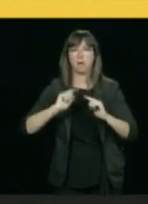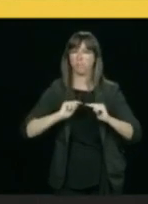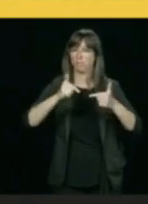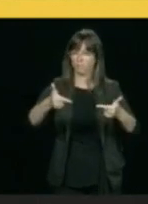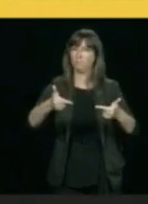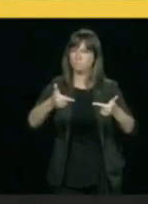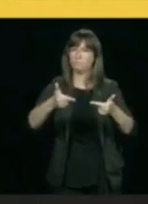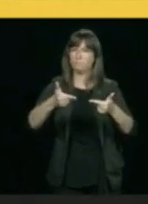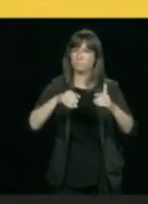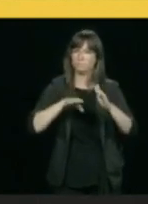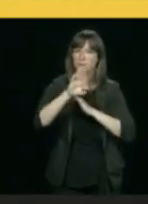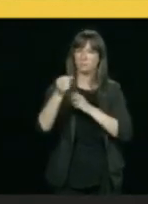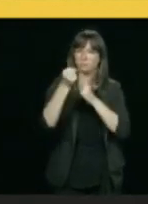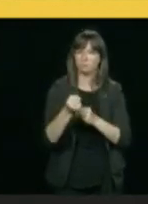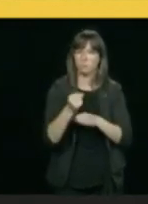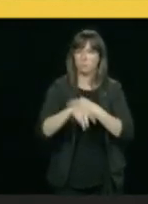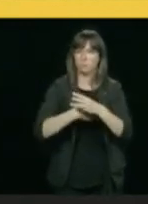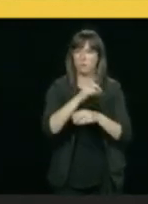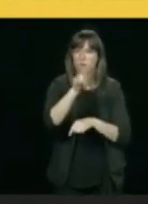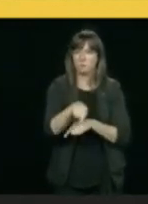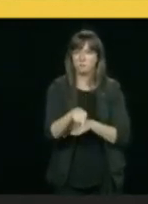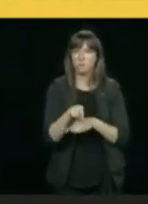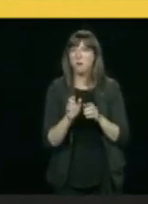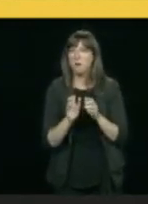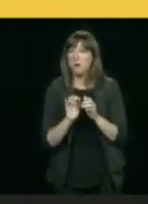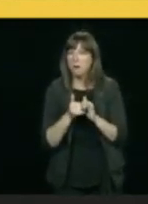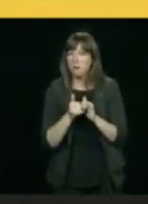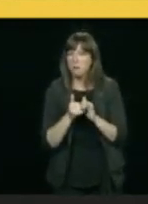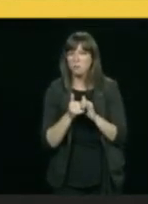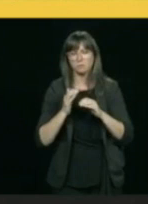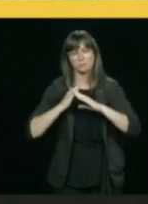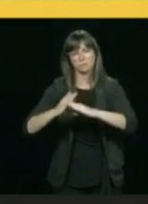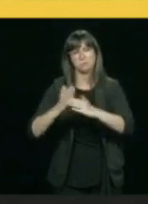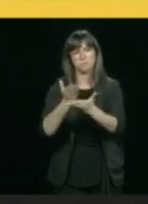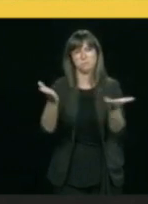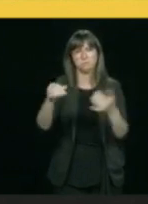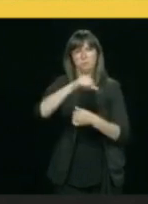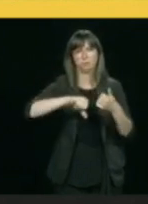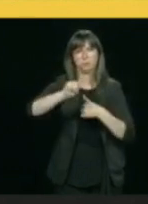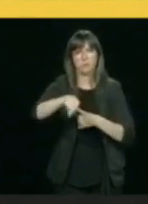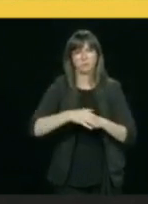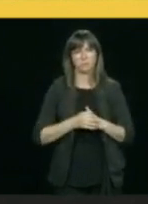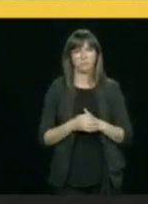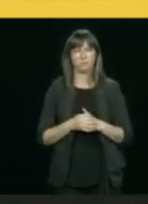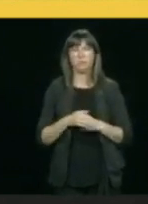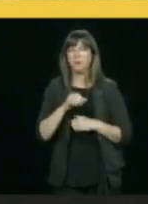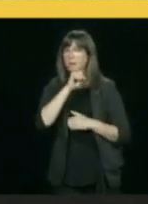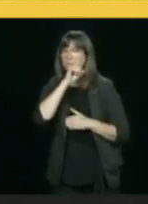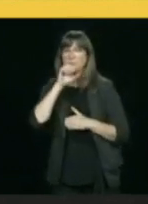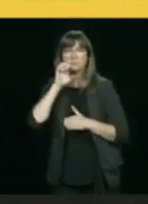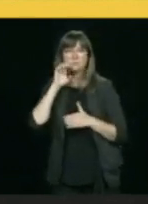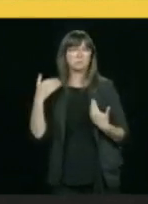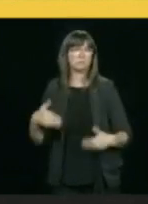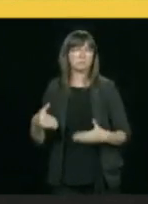of tomorrow, beginning by protecting them. The situation experienced by too